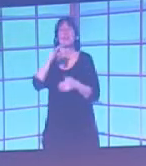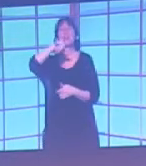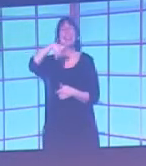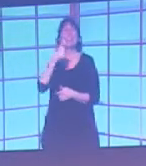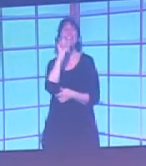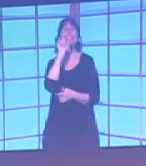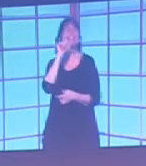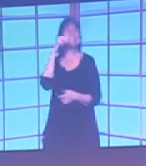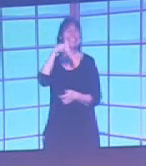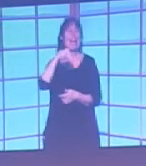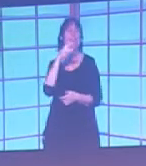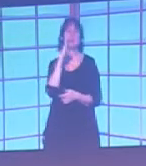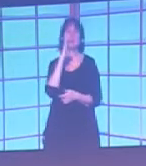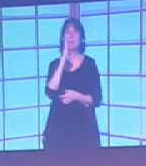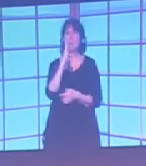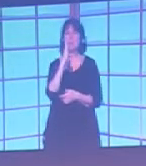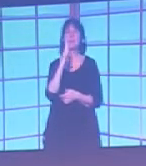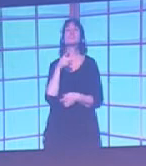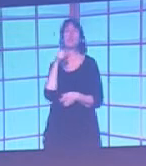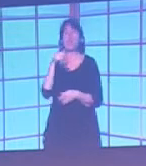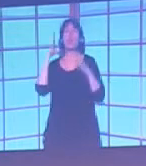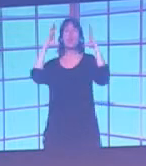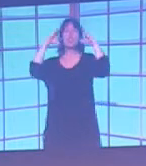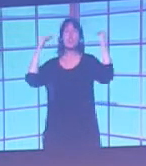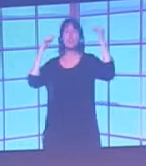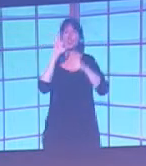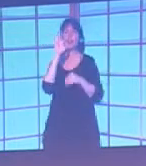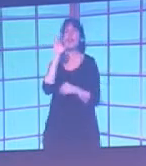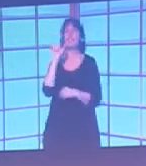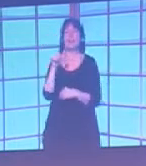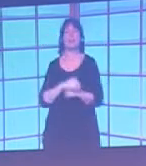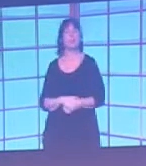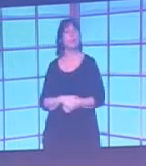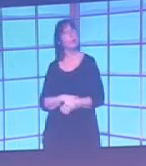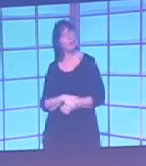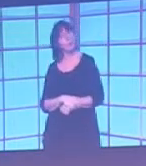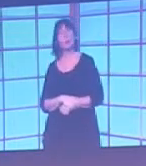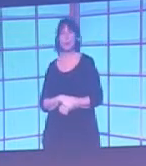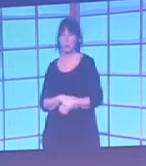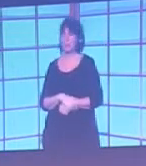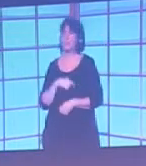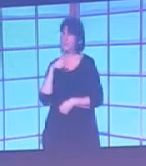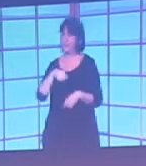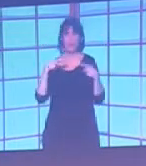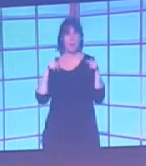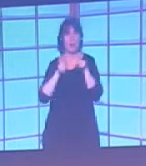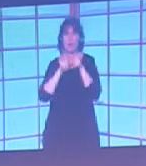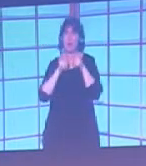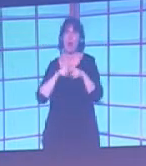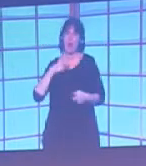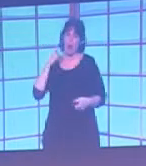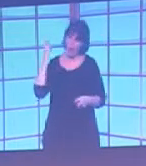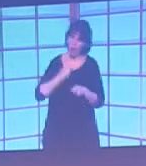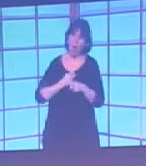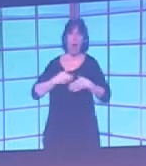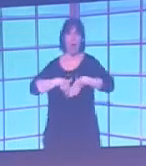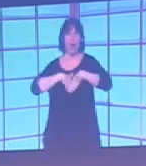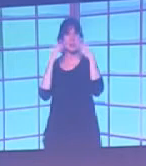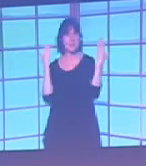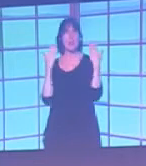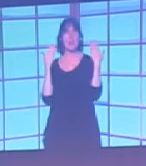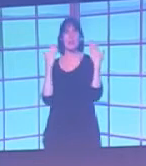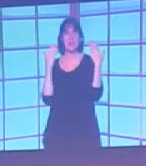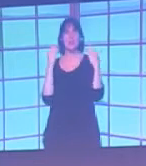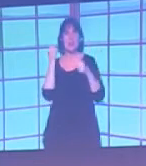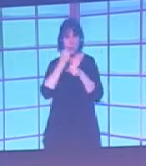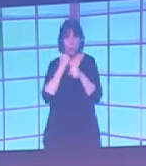from the Dutch FA. It's a hard day's work, actually. We had our first